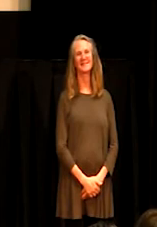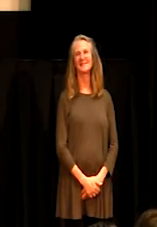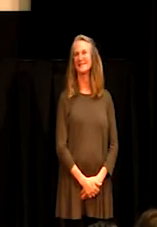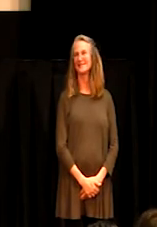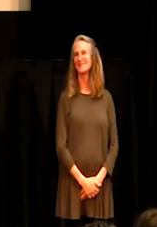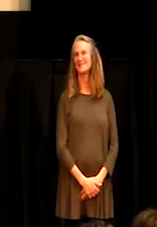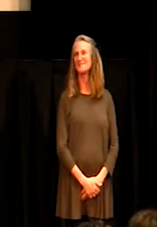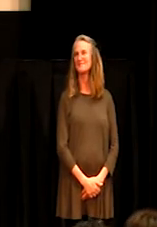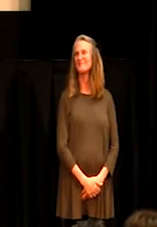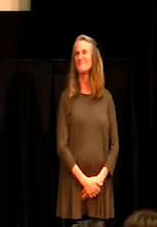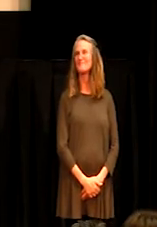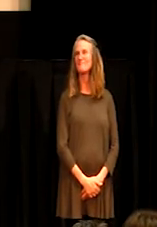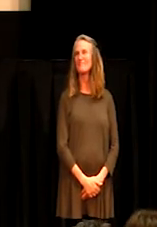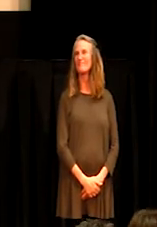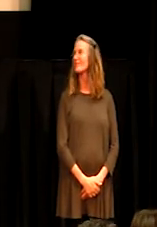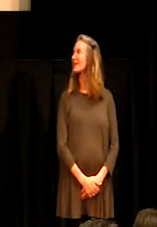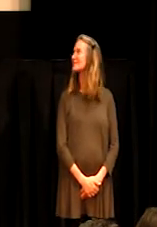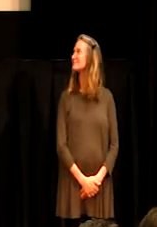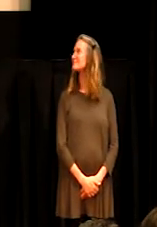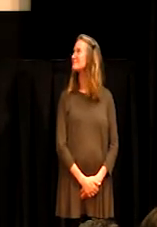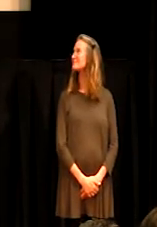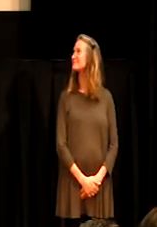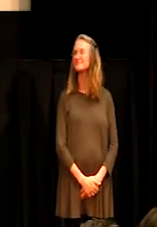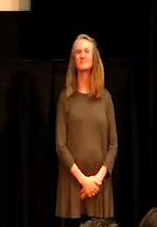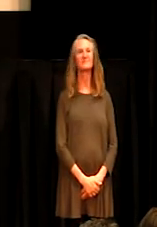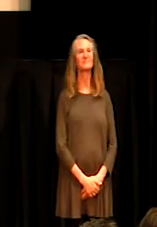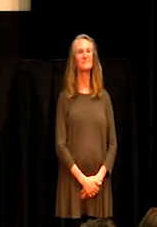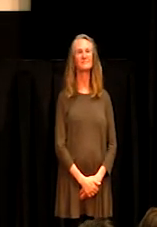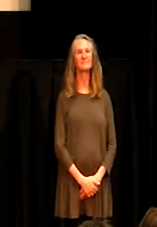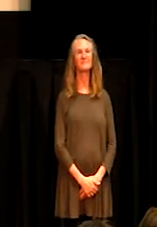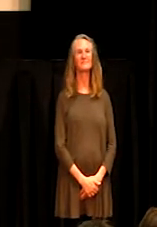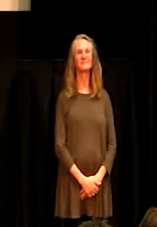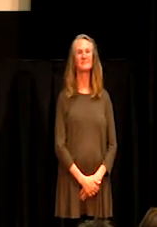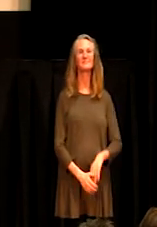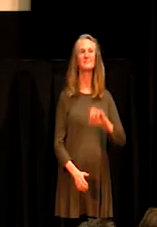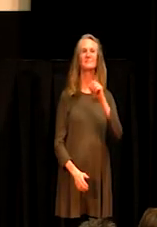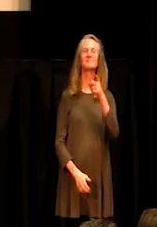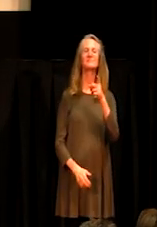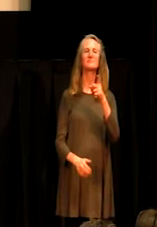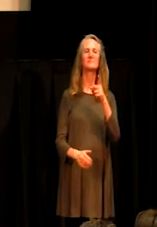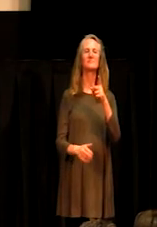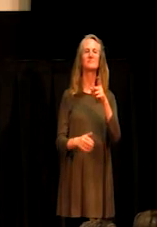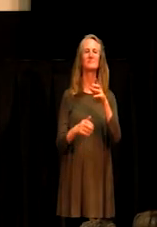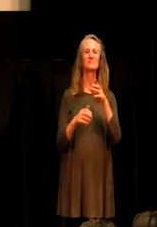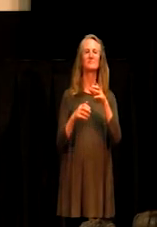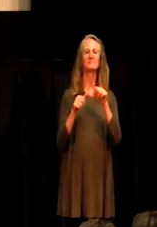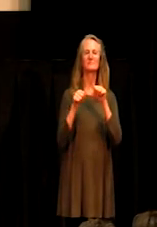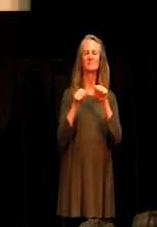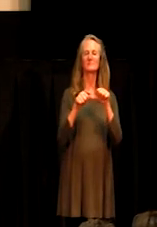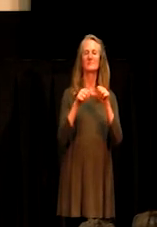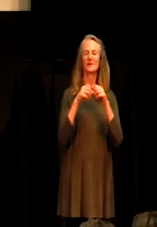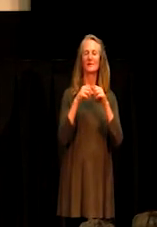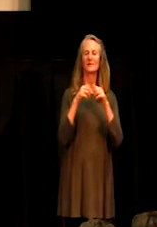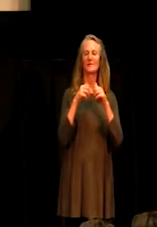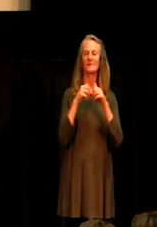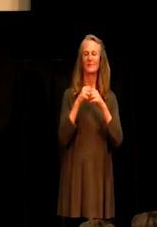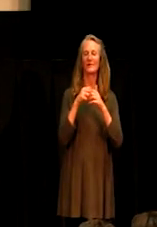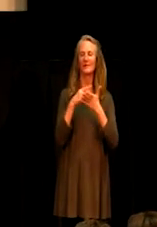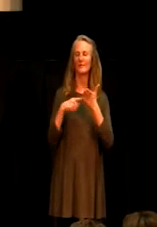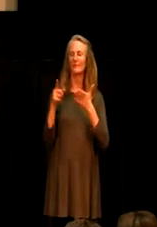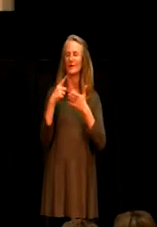Excuse me. I thought the mic went somewhere. Okay. Yeah, just going off that last comment about the paper,